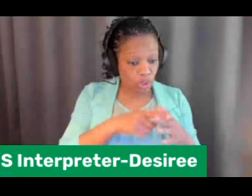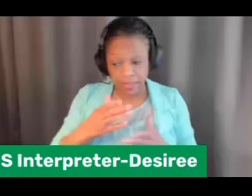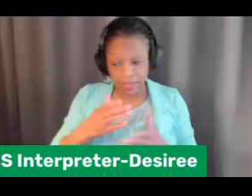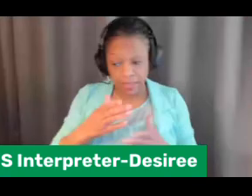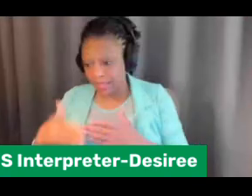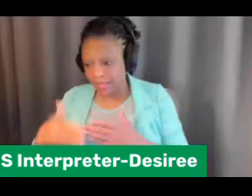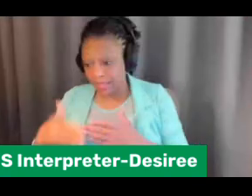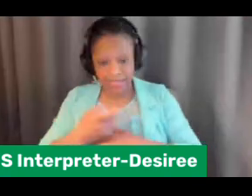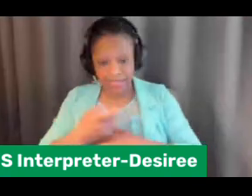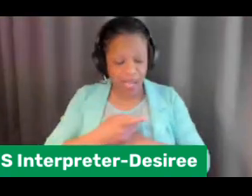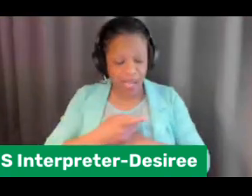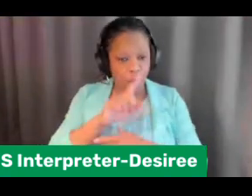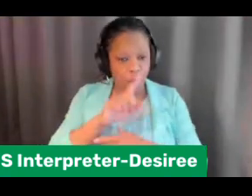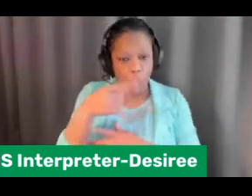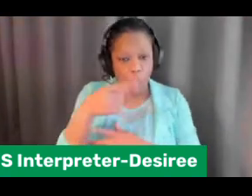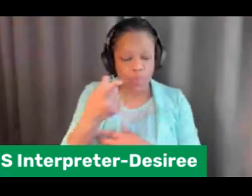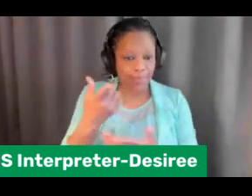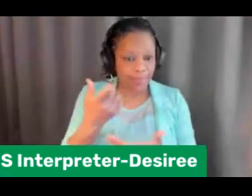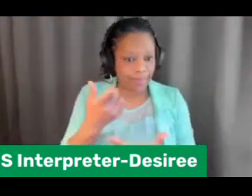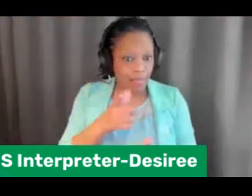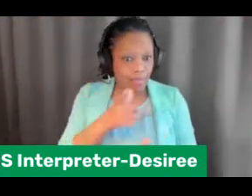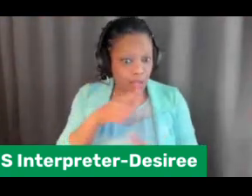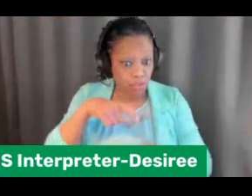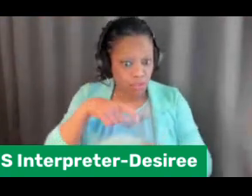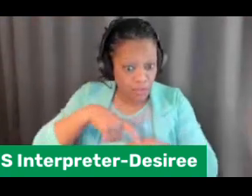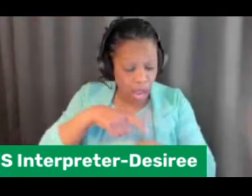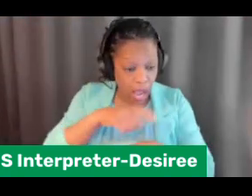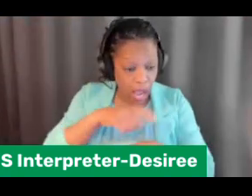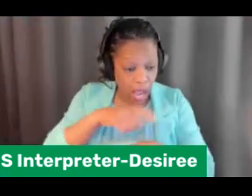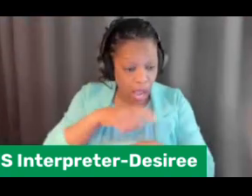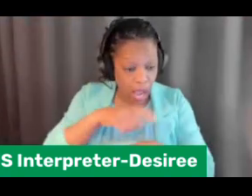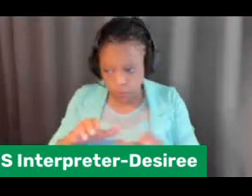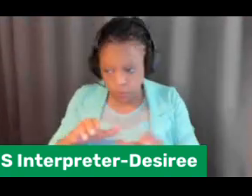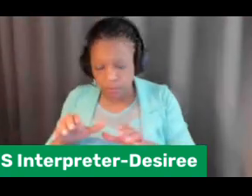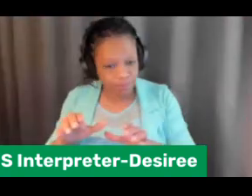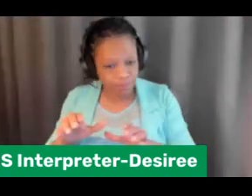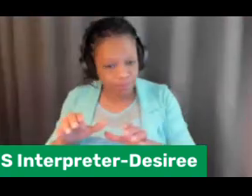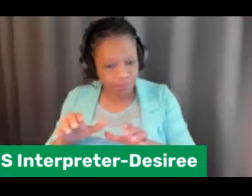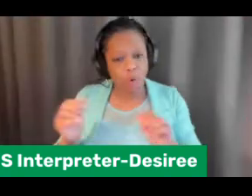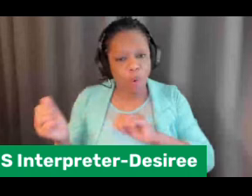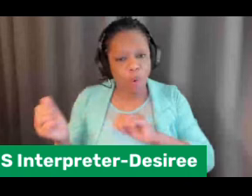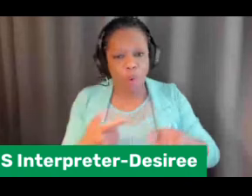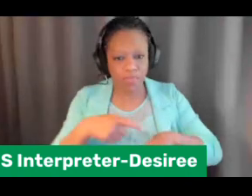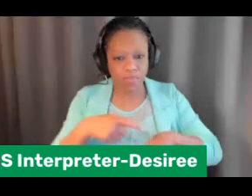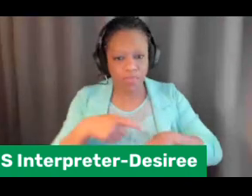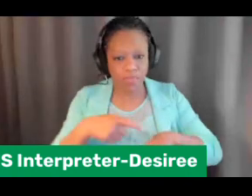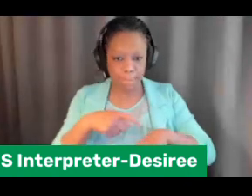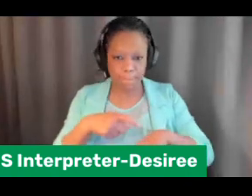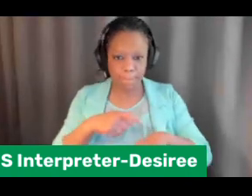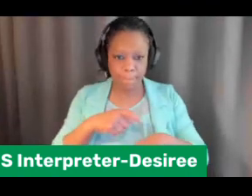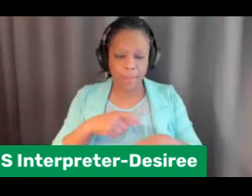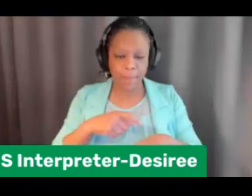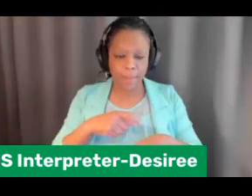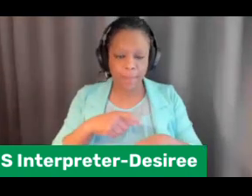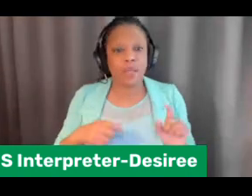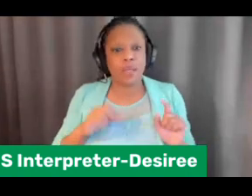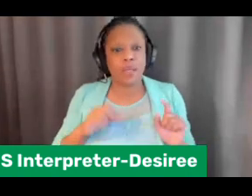lunchtime, but at all moments in our interactions with each other and with ourselves. And so for us, you know,